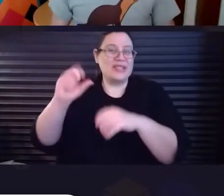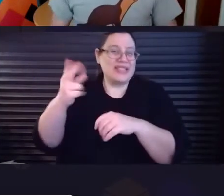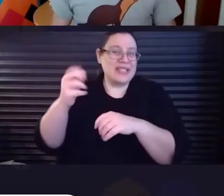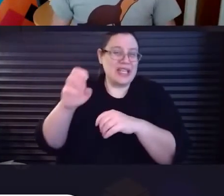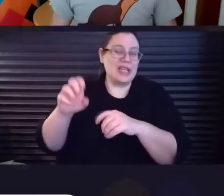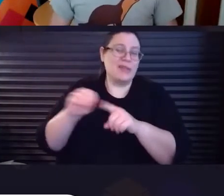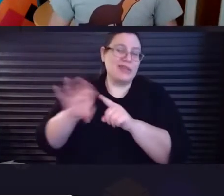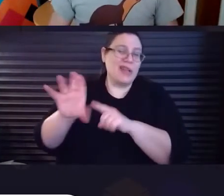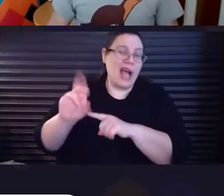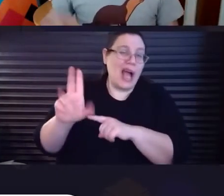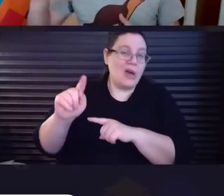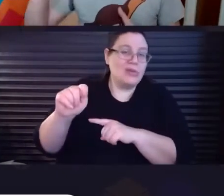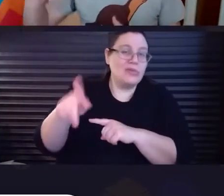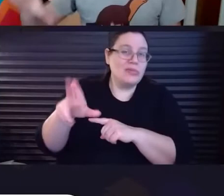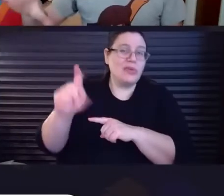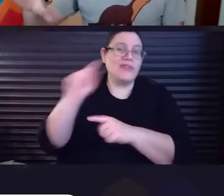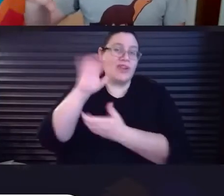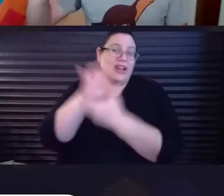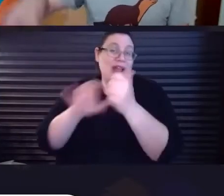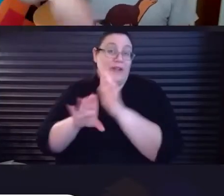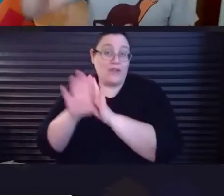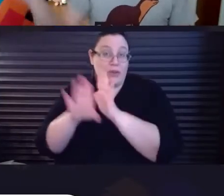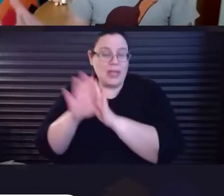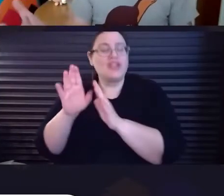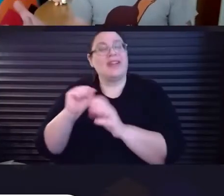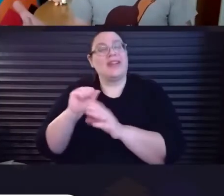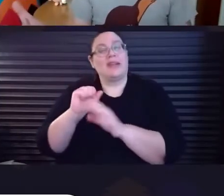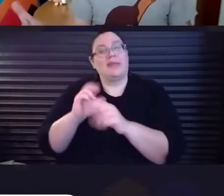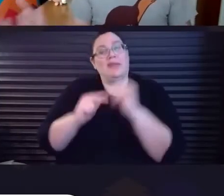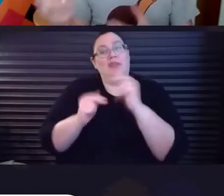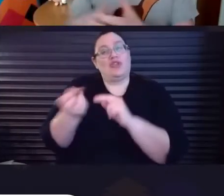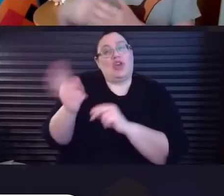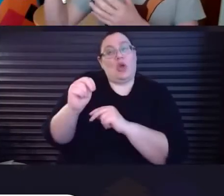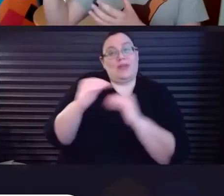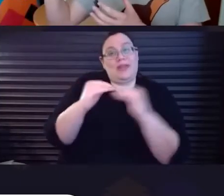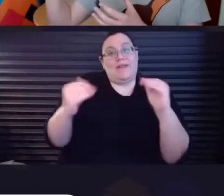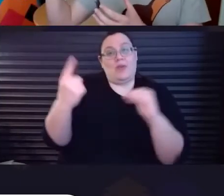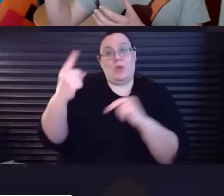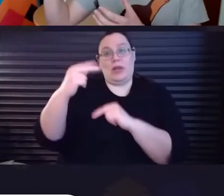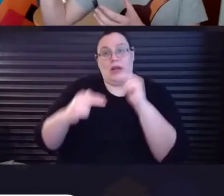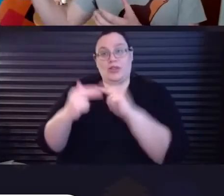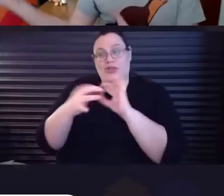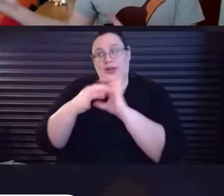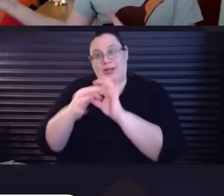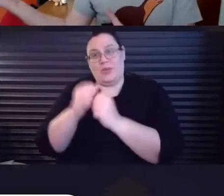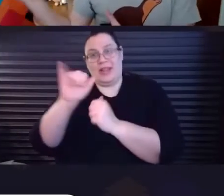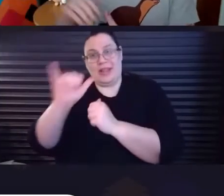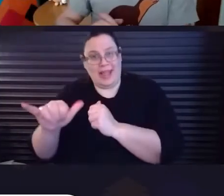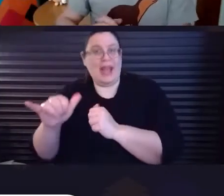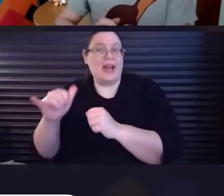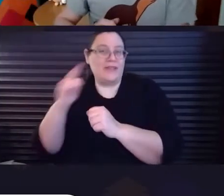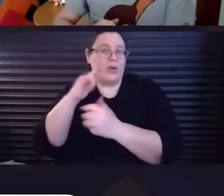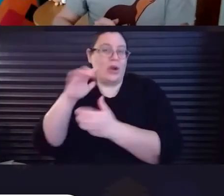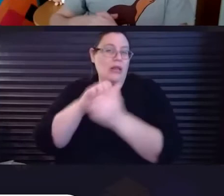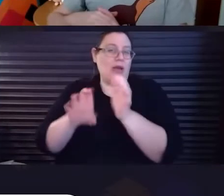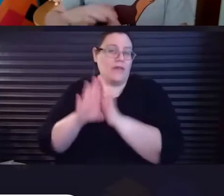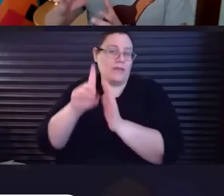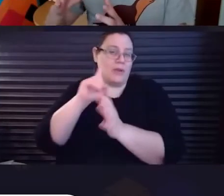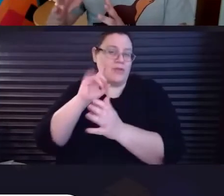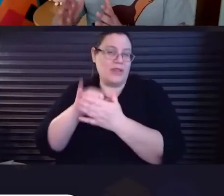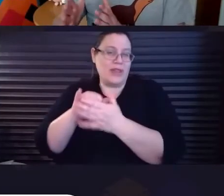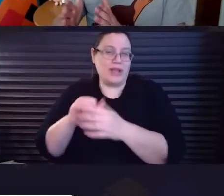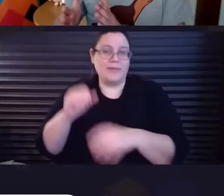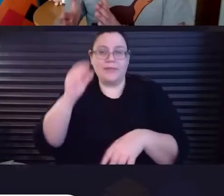CloudFormation. And then you can build your own level 1 constructor around that and use it in CloudFormation like that. And